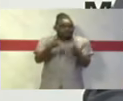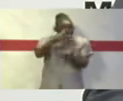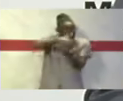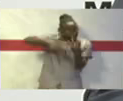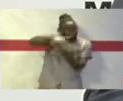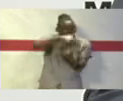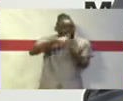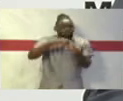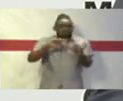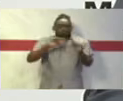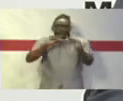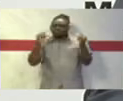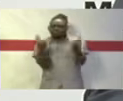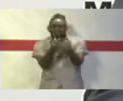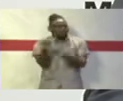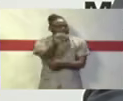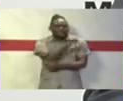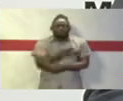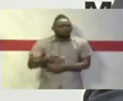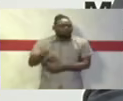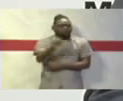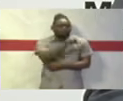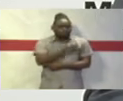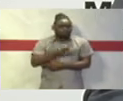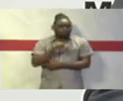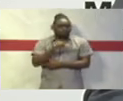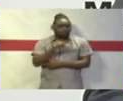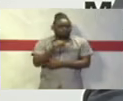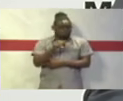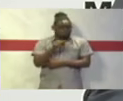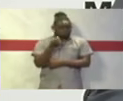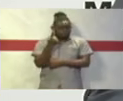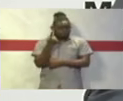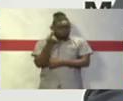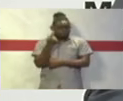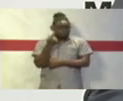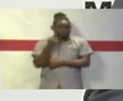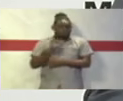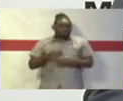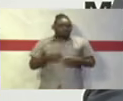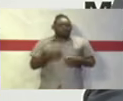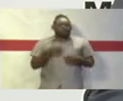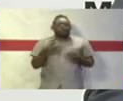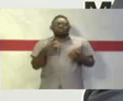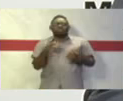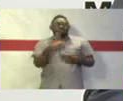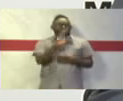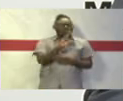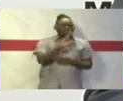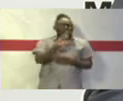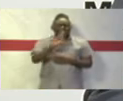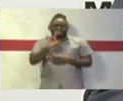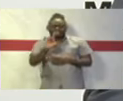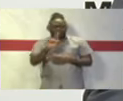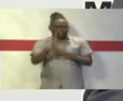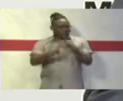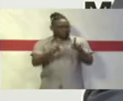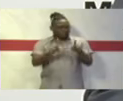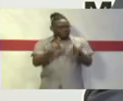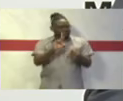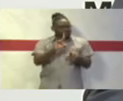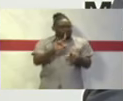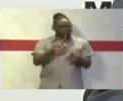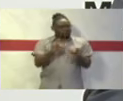they would have been in quarantine, they would have still have contacts within that site. So it's about 7 or 8 persons. Those persons would have been quarantined, all